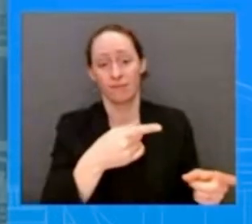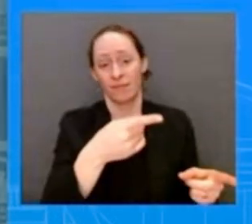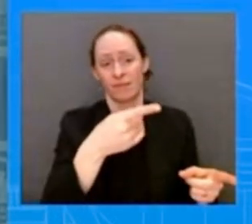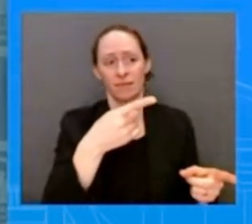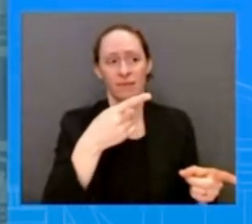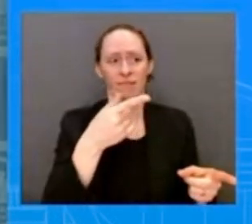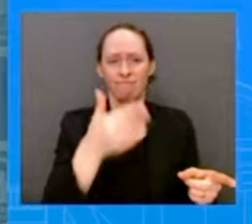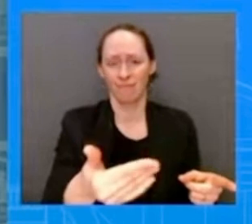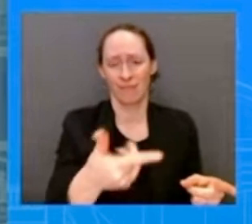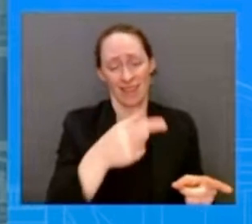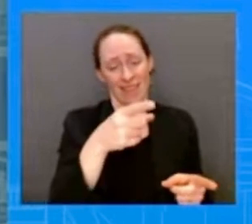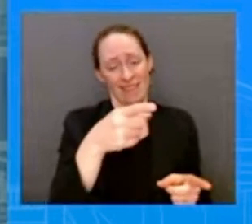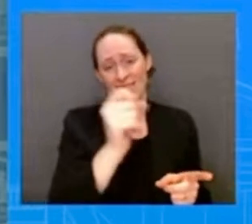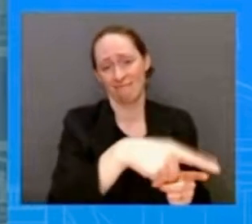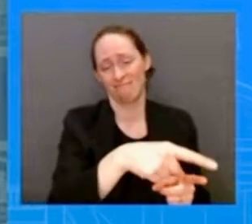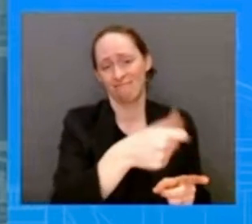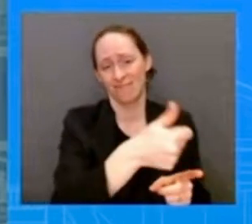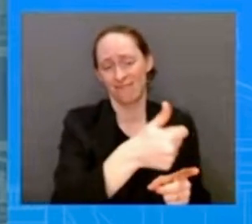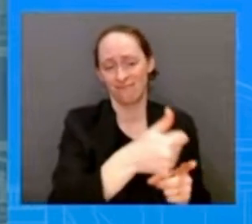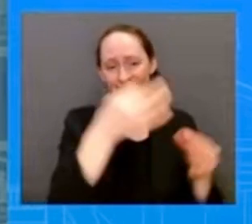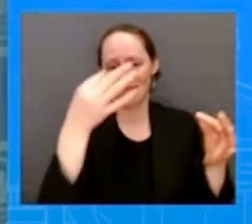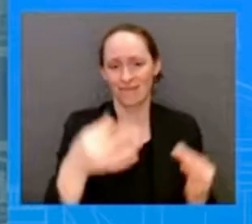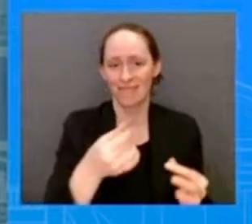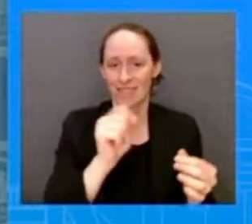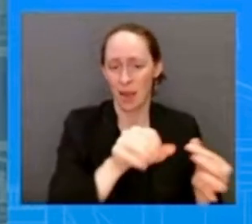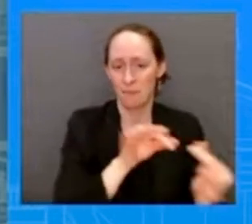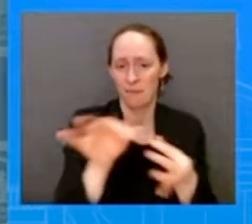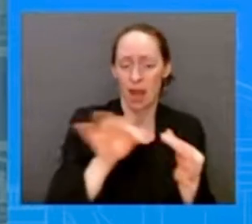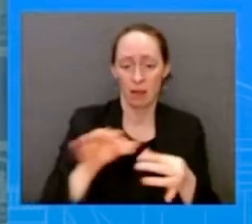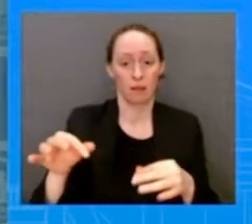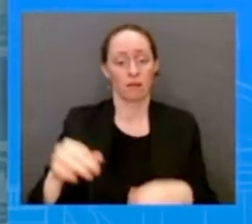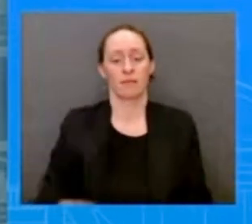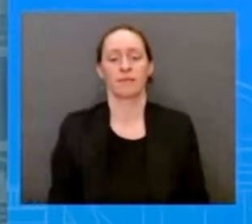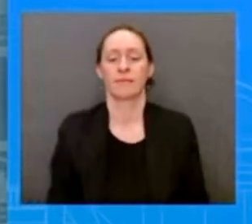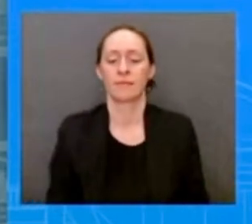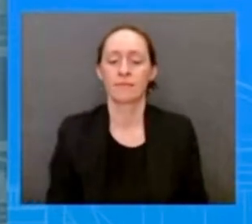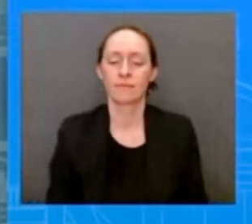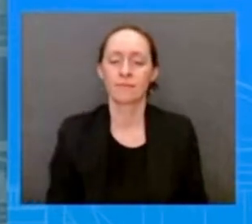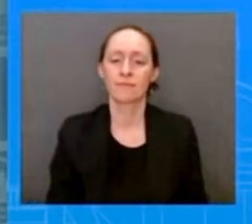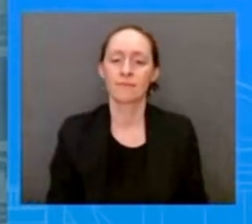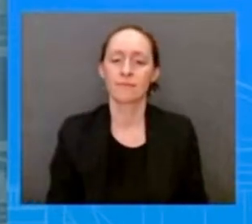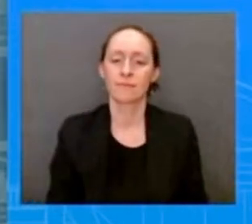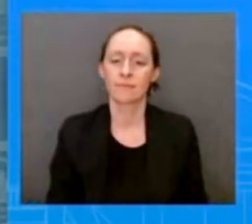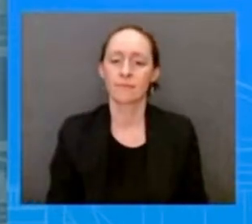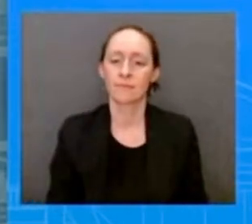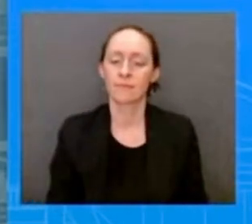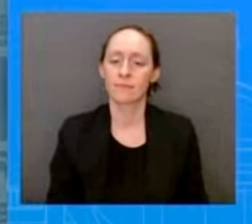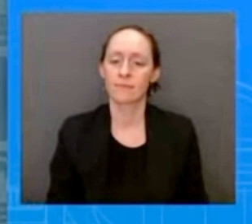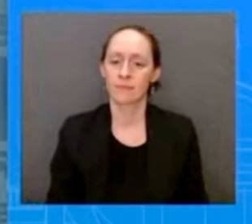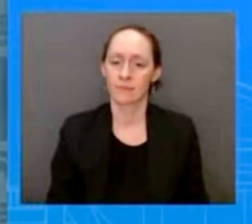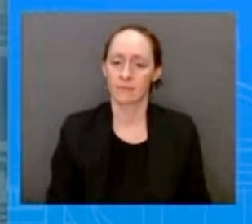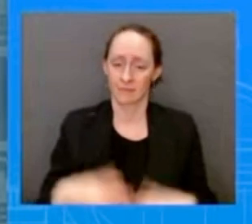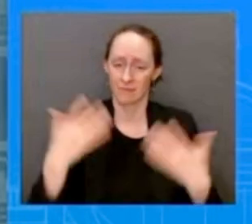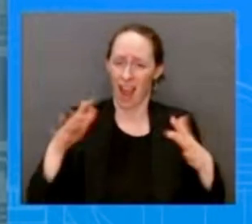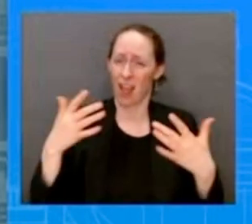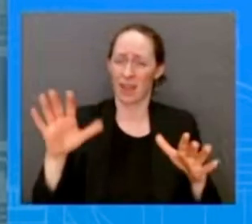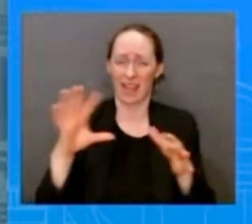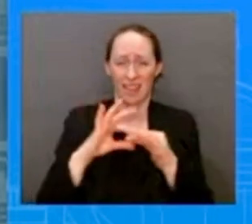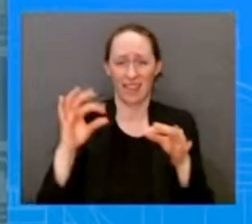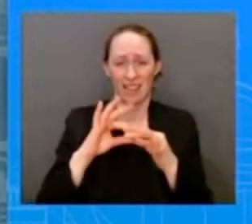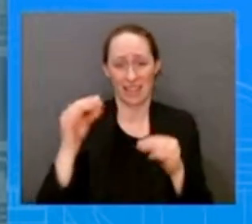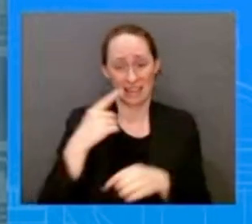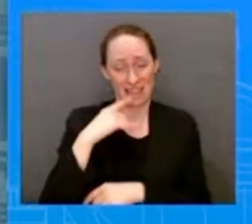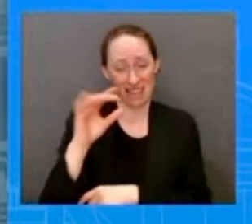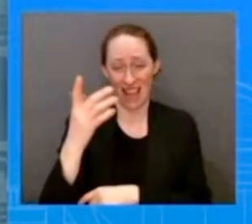he said this himself, is that this is not a move that would be in the best interest of the Chinese and their standing in